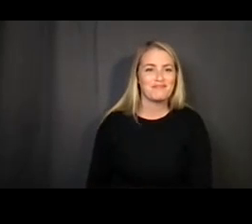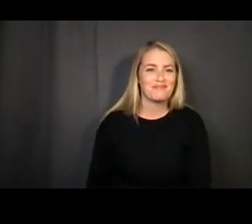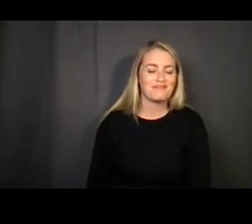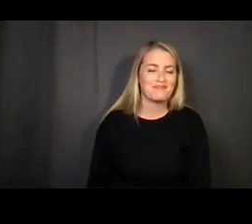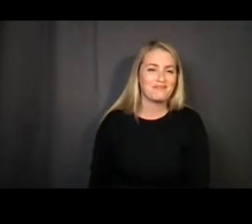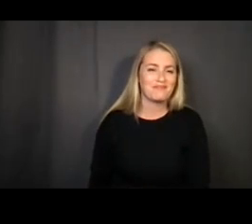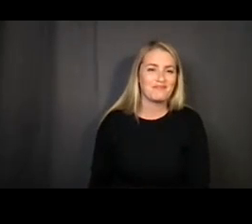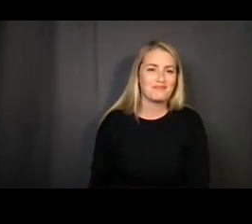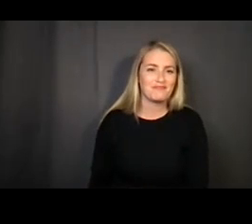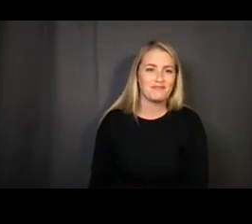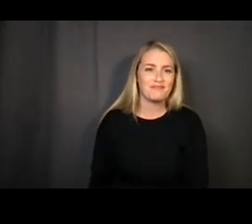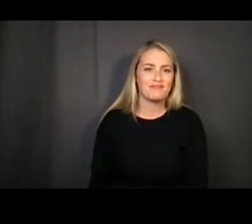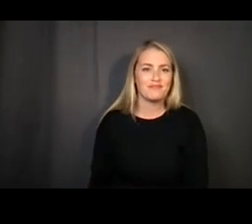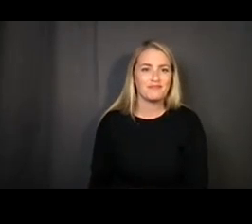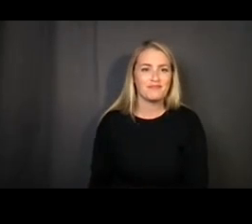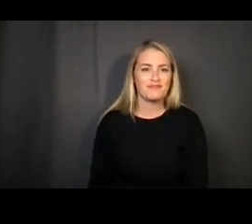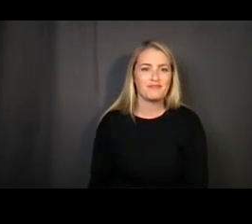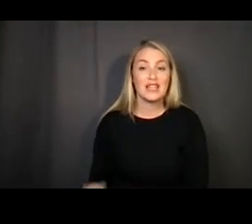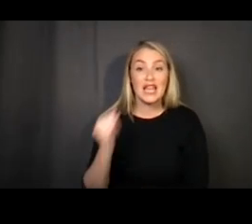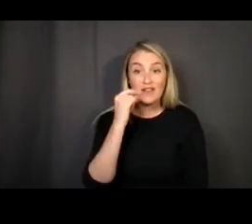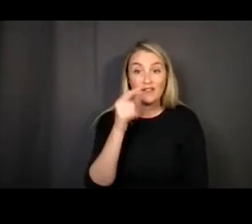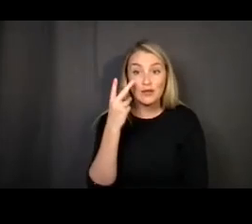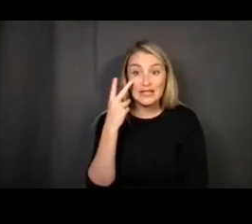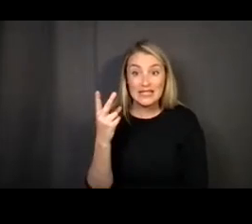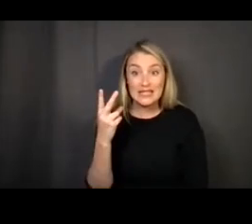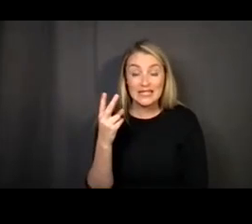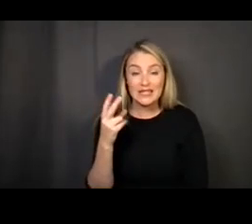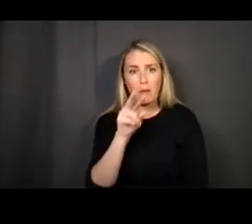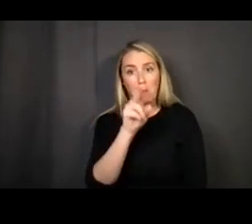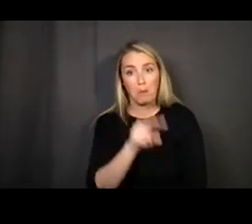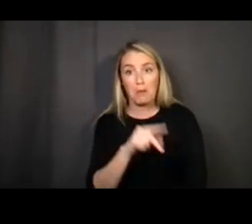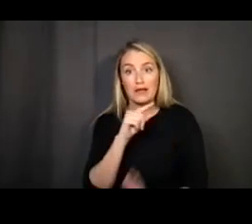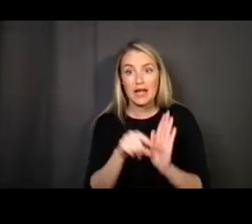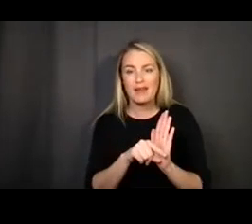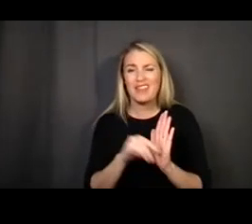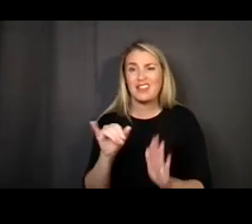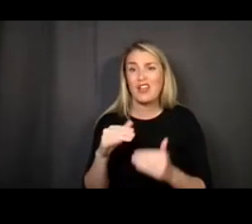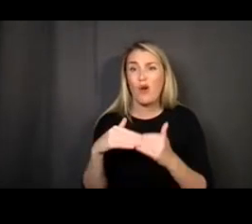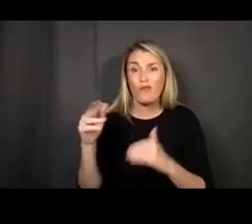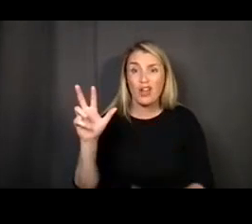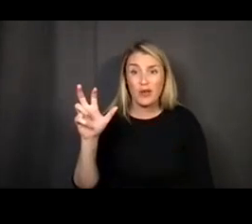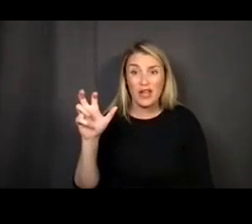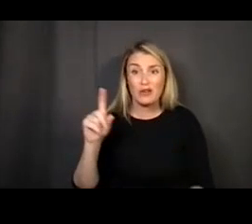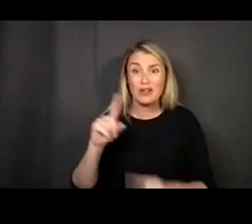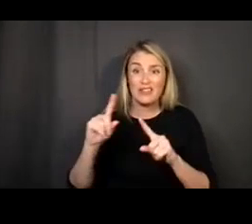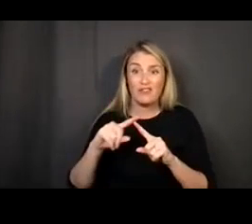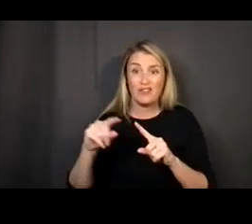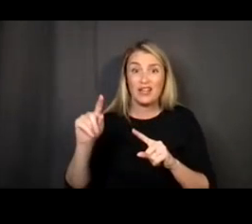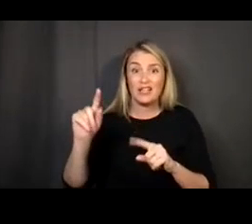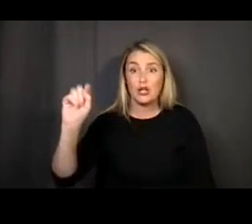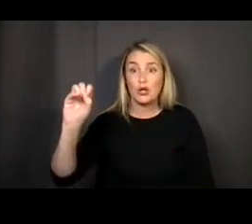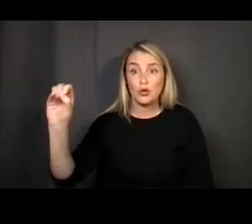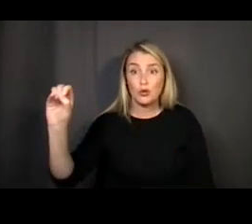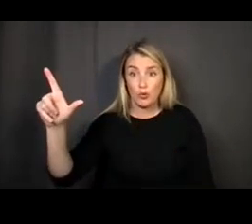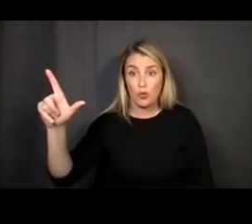you see an external tool assignment, there are over 300 different Canvas